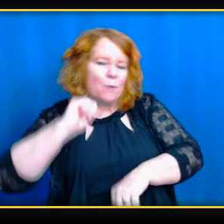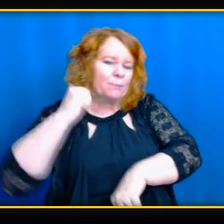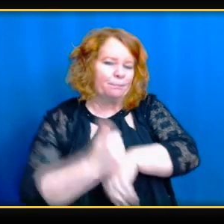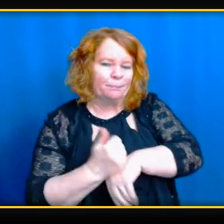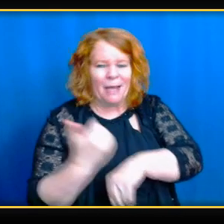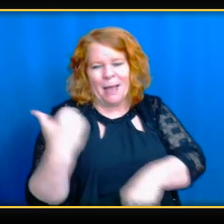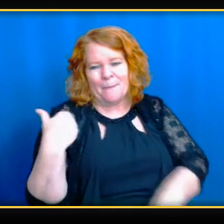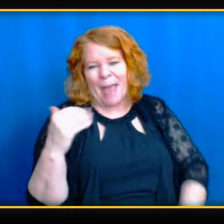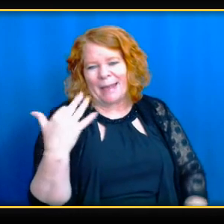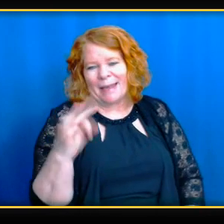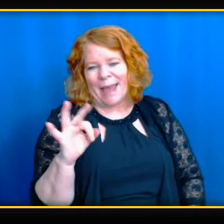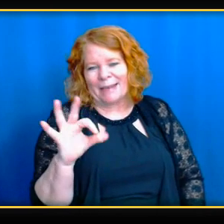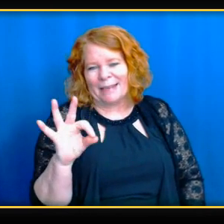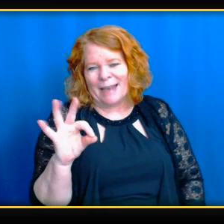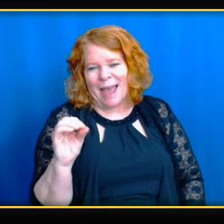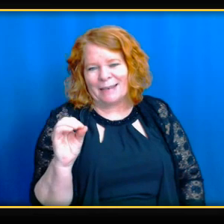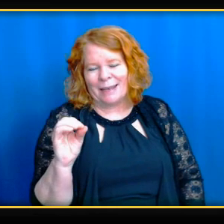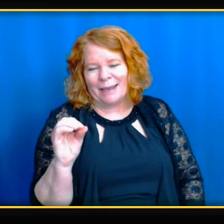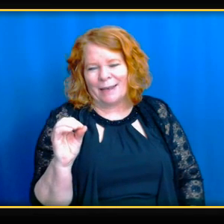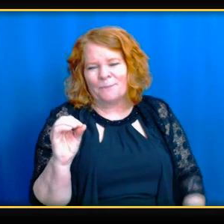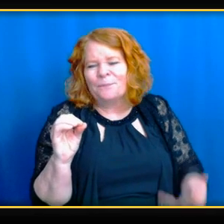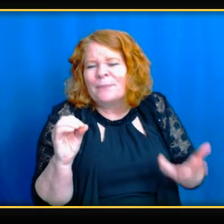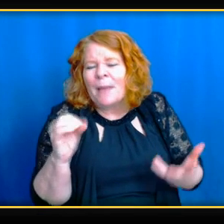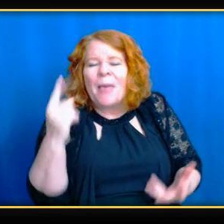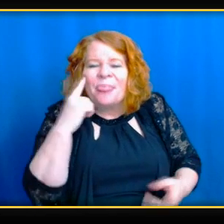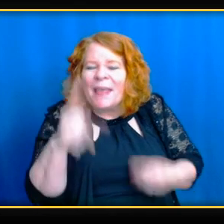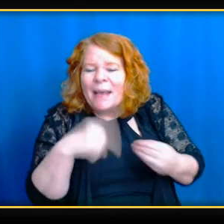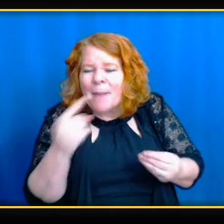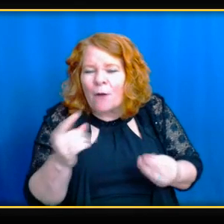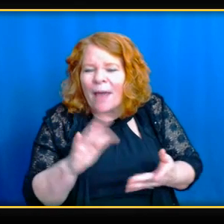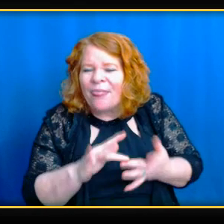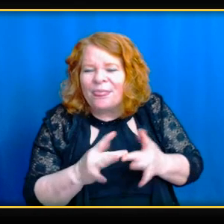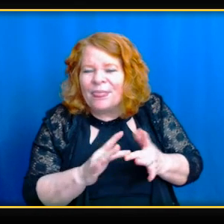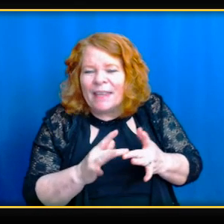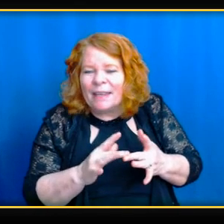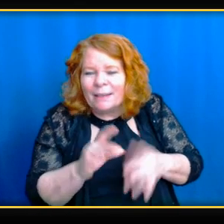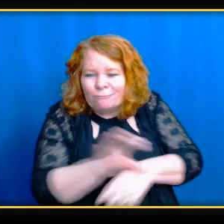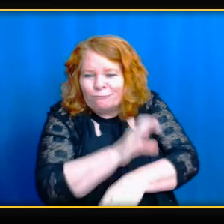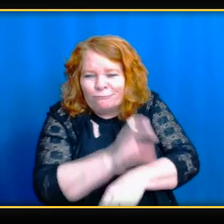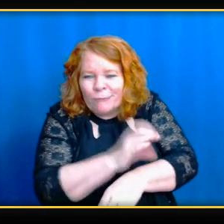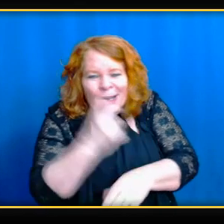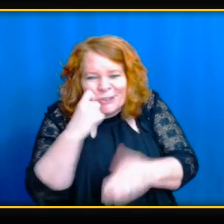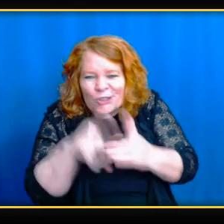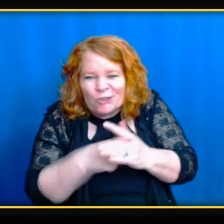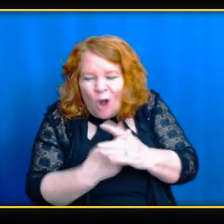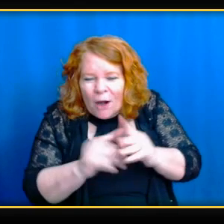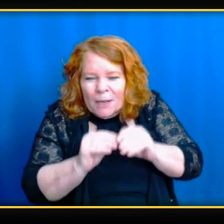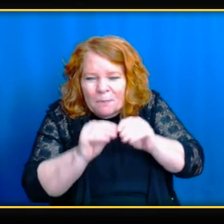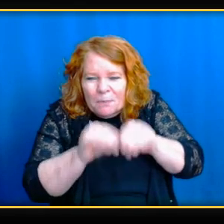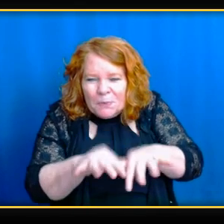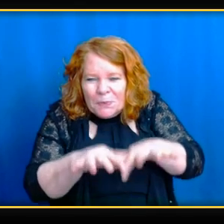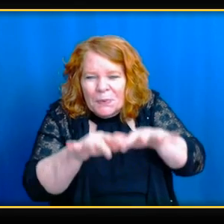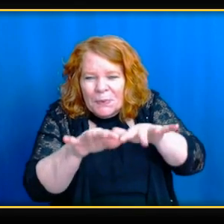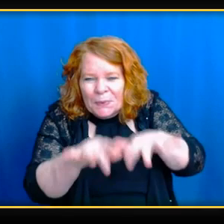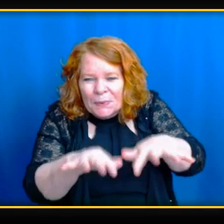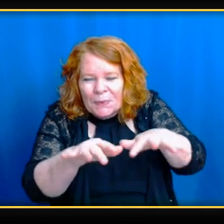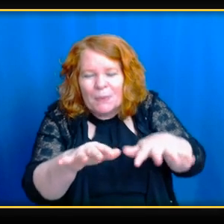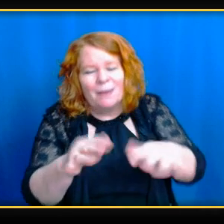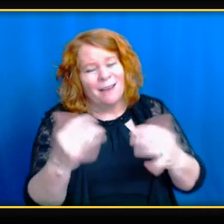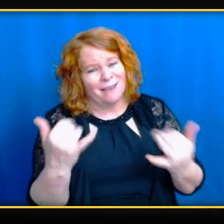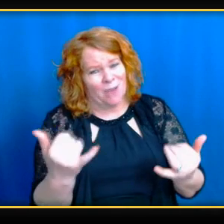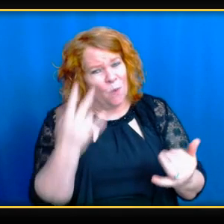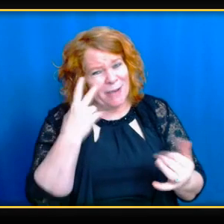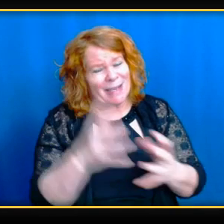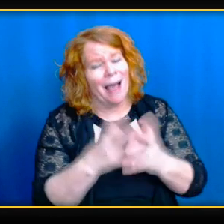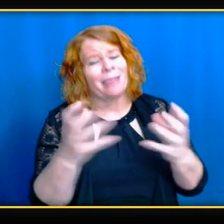the internet was just, moving forward. So we still are seeing a lot of work that needs to be